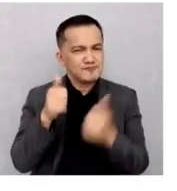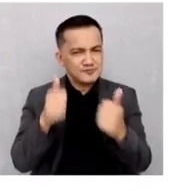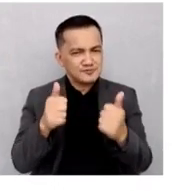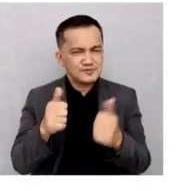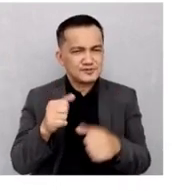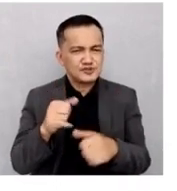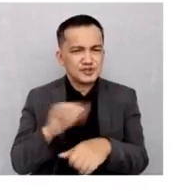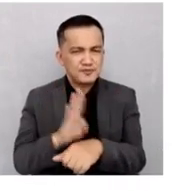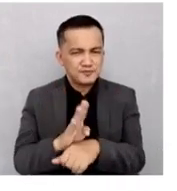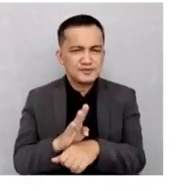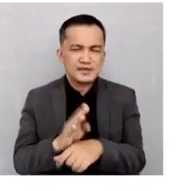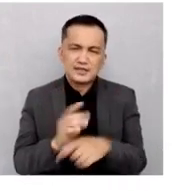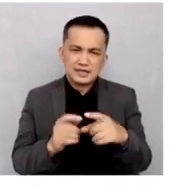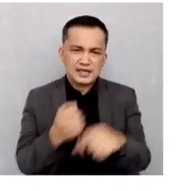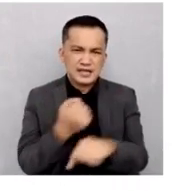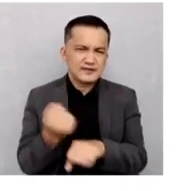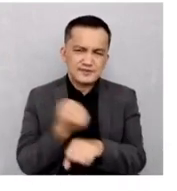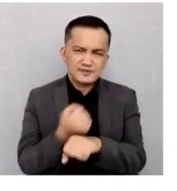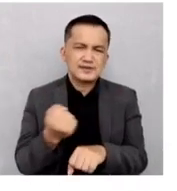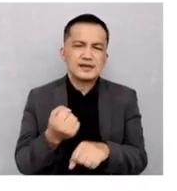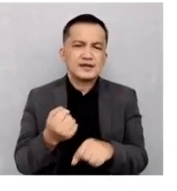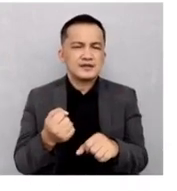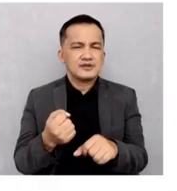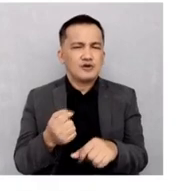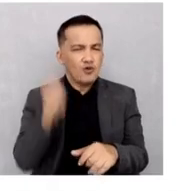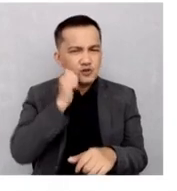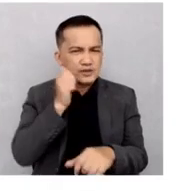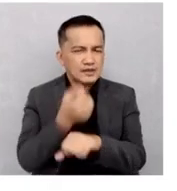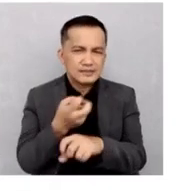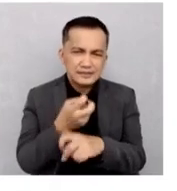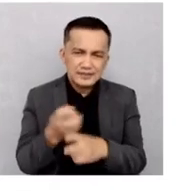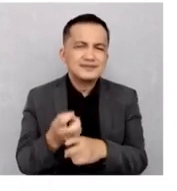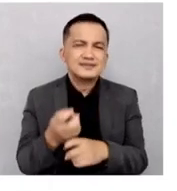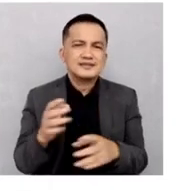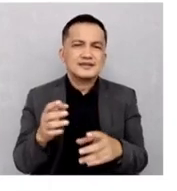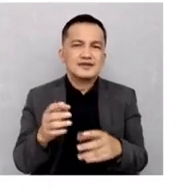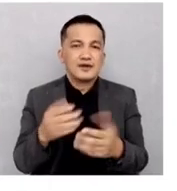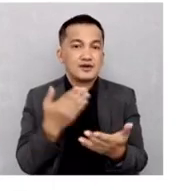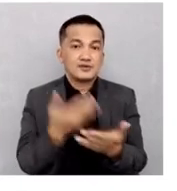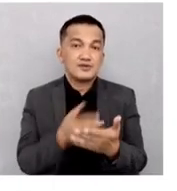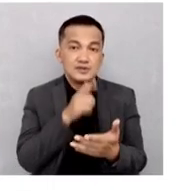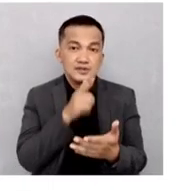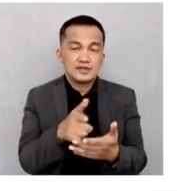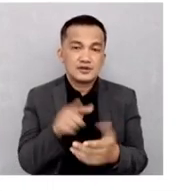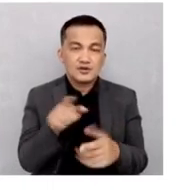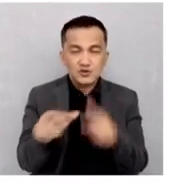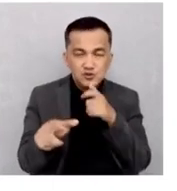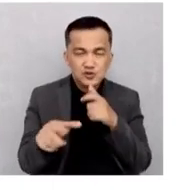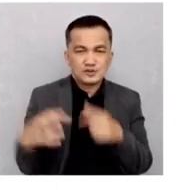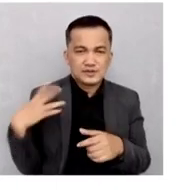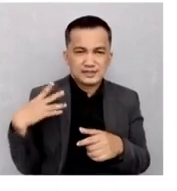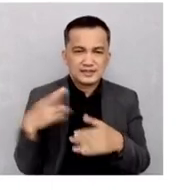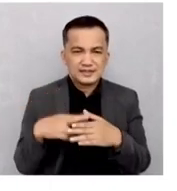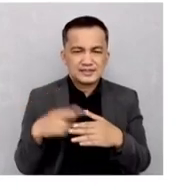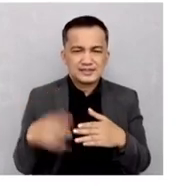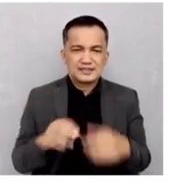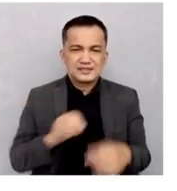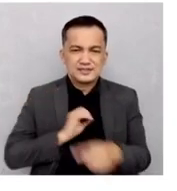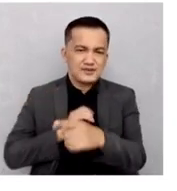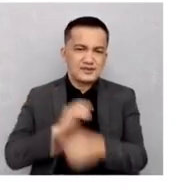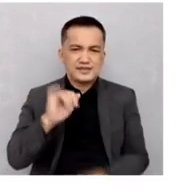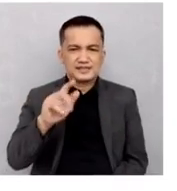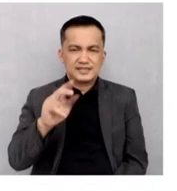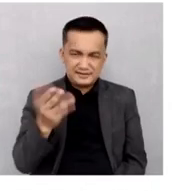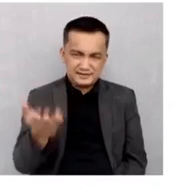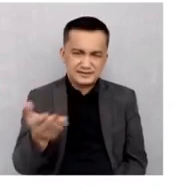was a tough one. It's always tough, but you know, good luck to all of those who are just waiting for the results. Our very own Adrian Ayalin there, joining